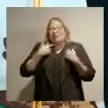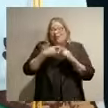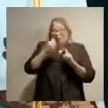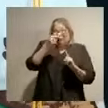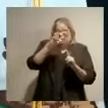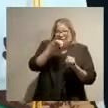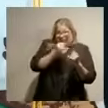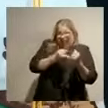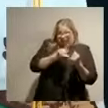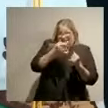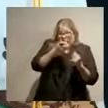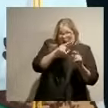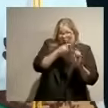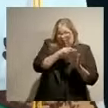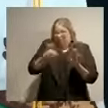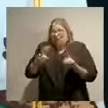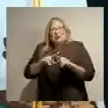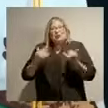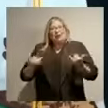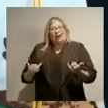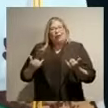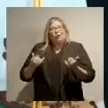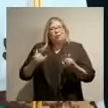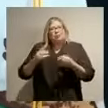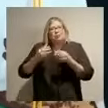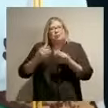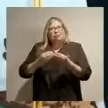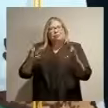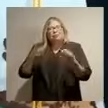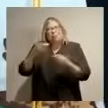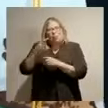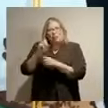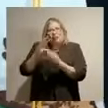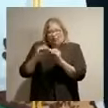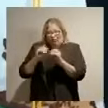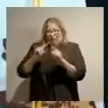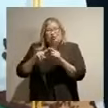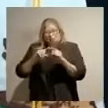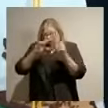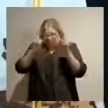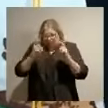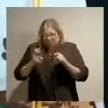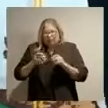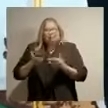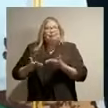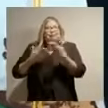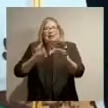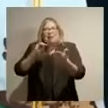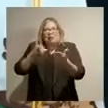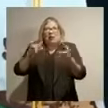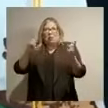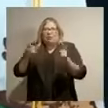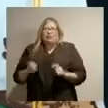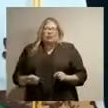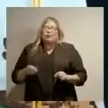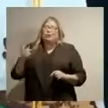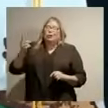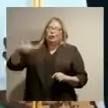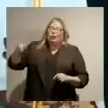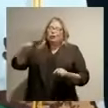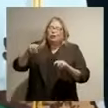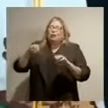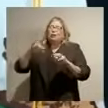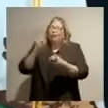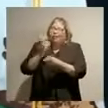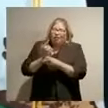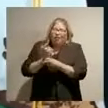until this press conference to deliver the May revision, and the hardworking folks at the Department of